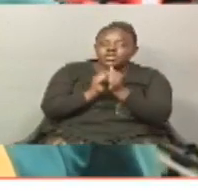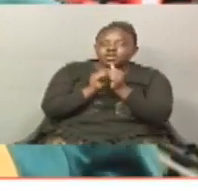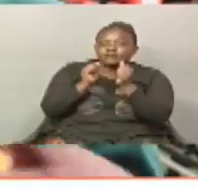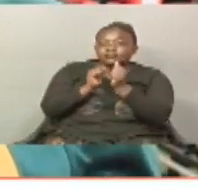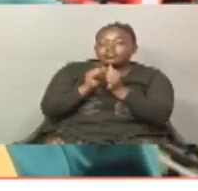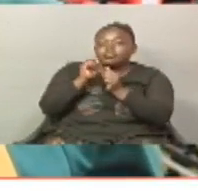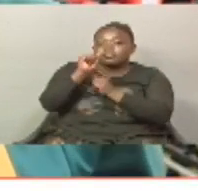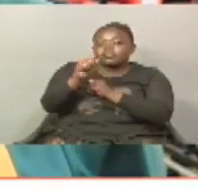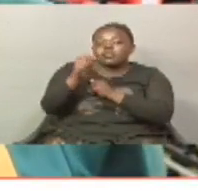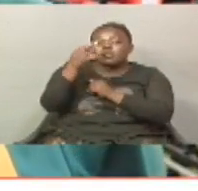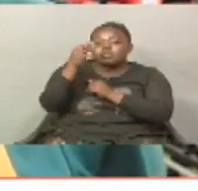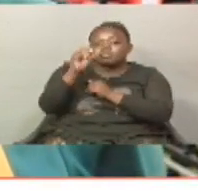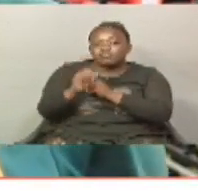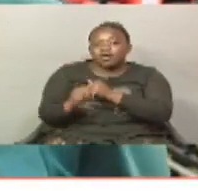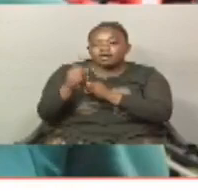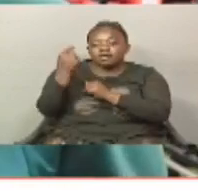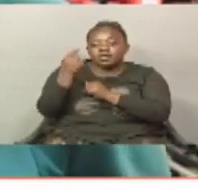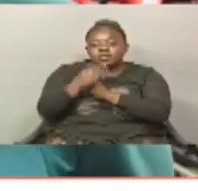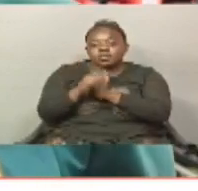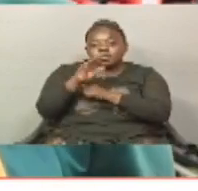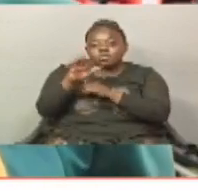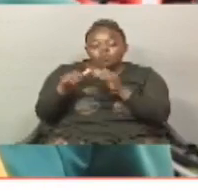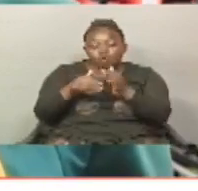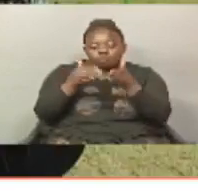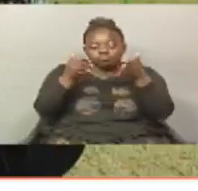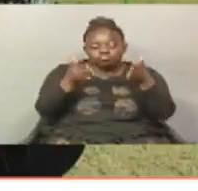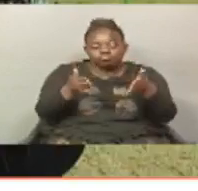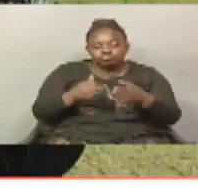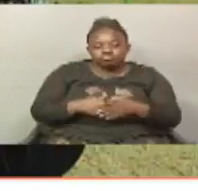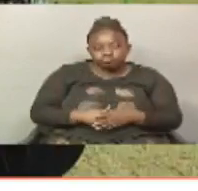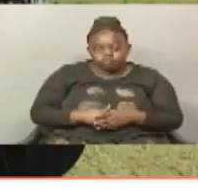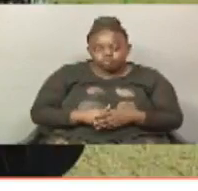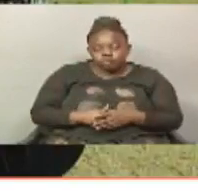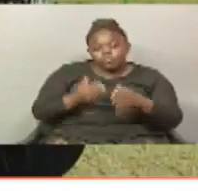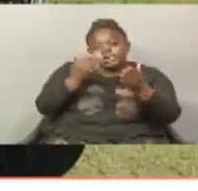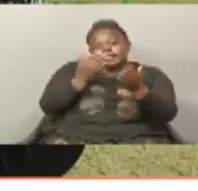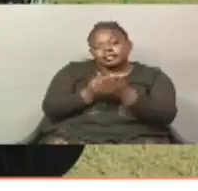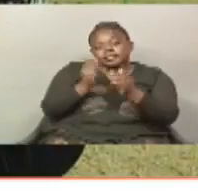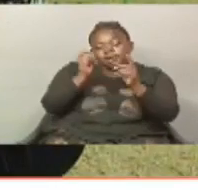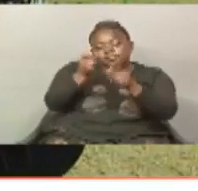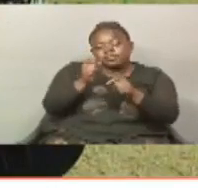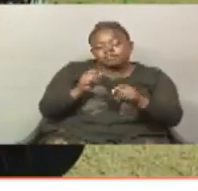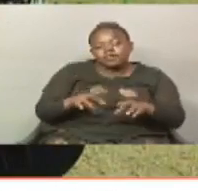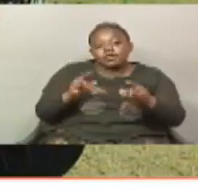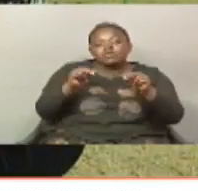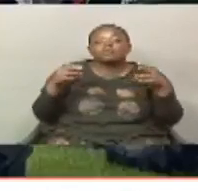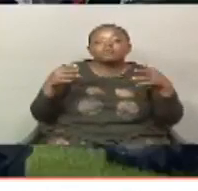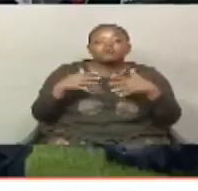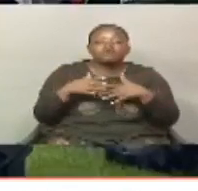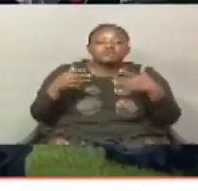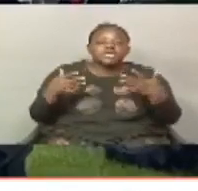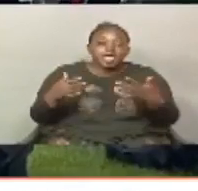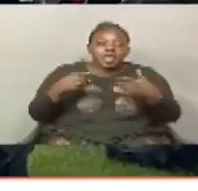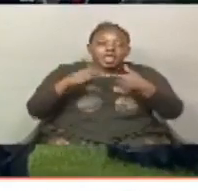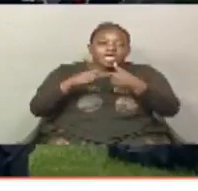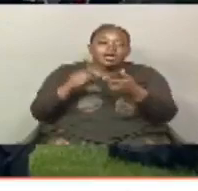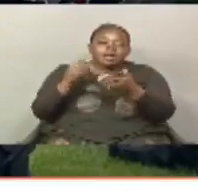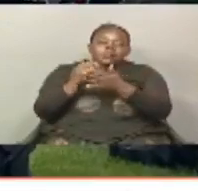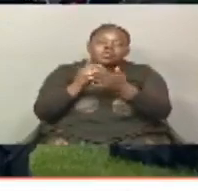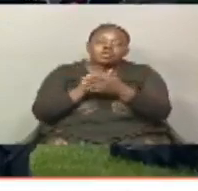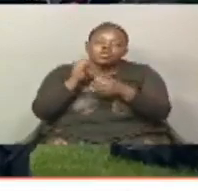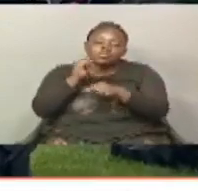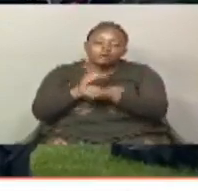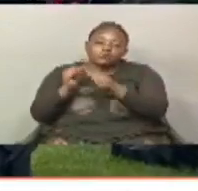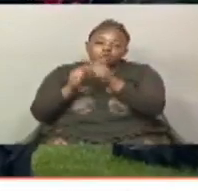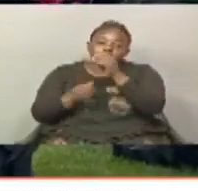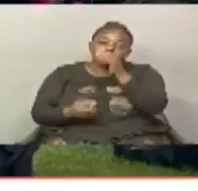10-15, eka 3 olunaku zonna zizino weeziri. Ono asabye abalimi obutatya tractor zino kubanga bakolagana n'abo